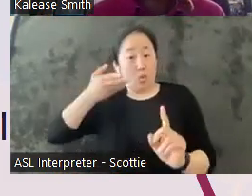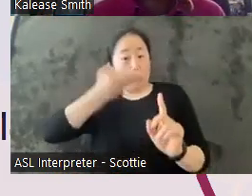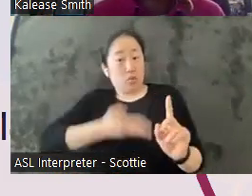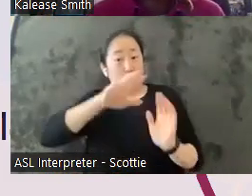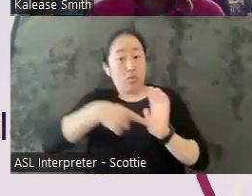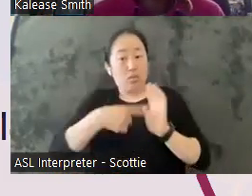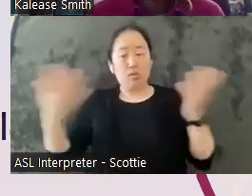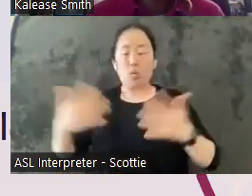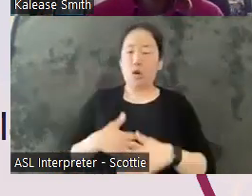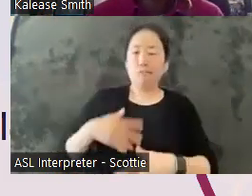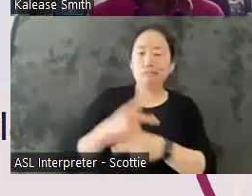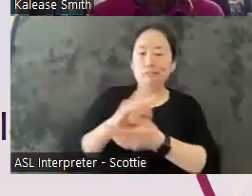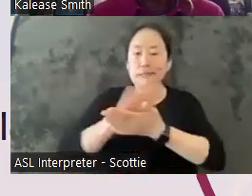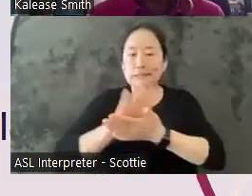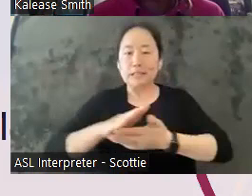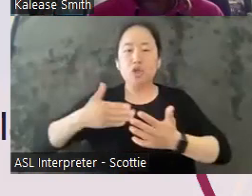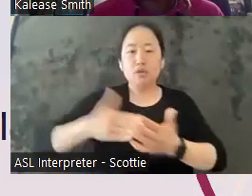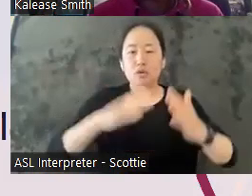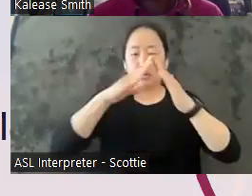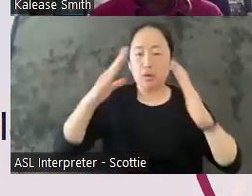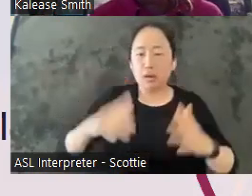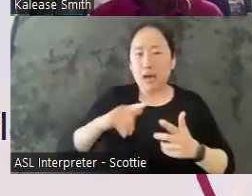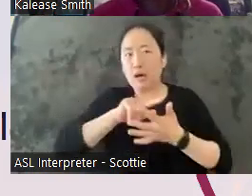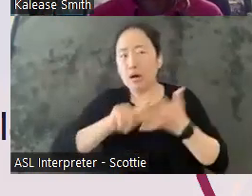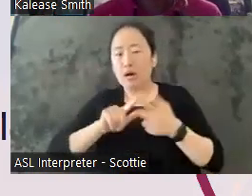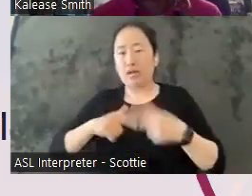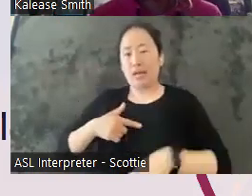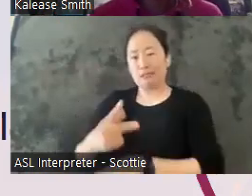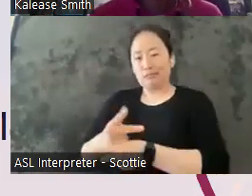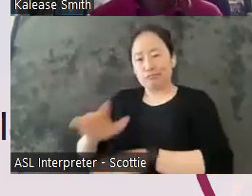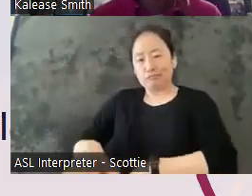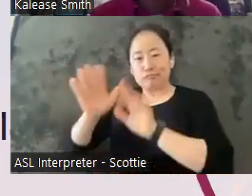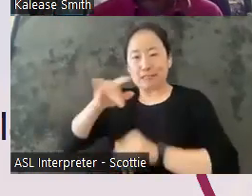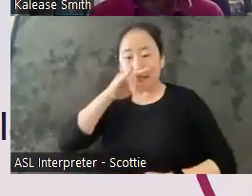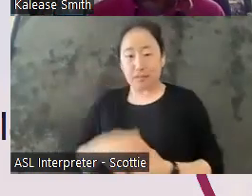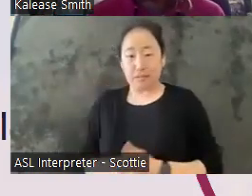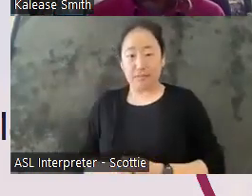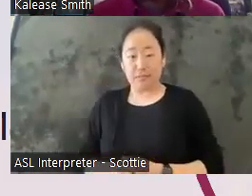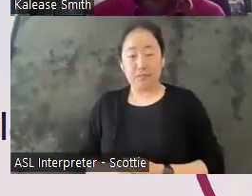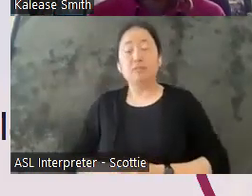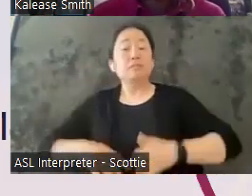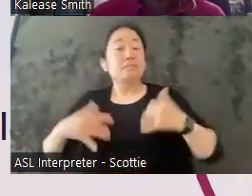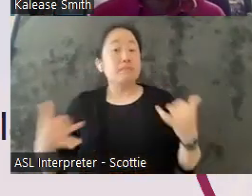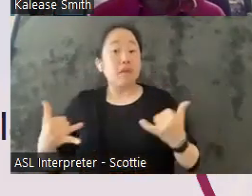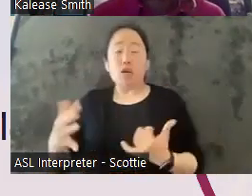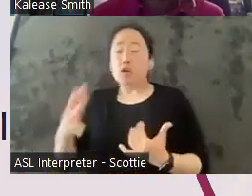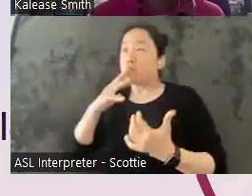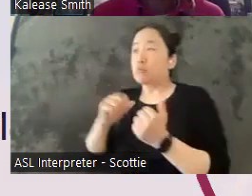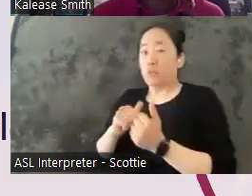And she said now when I talk about things and tell her things, she said she can